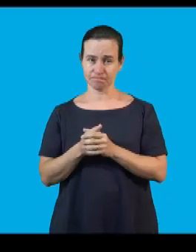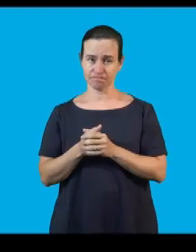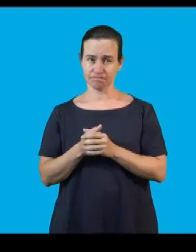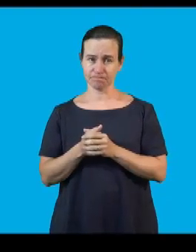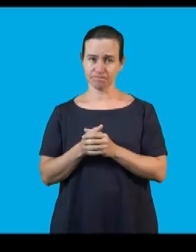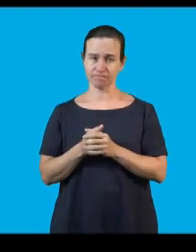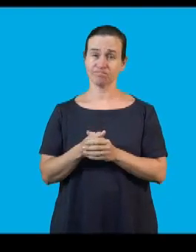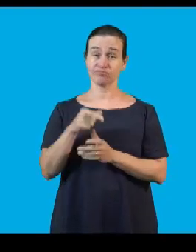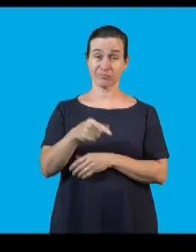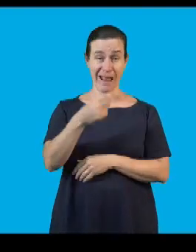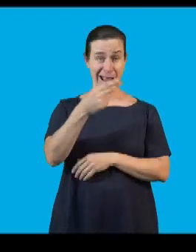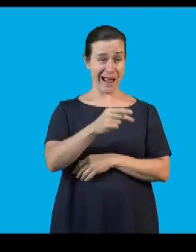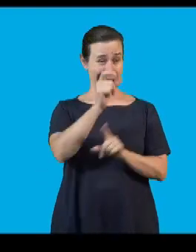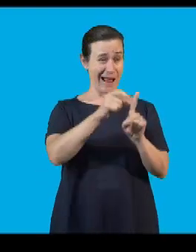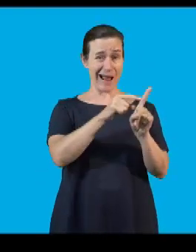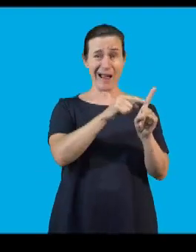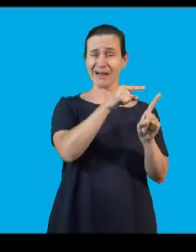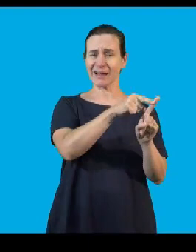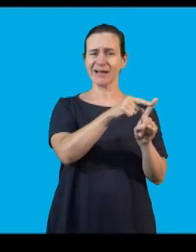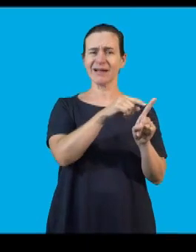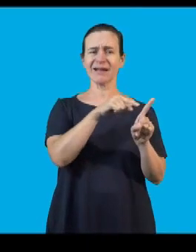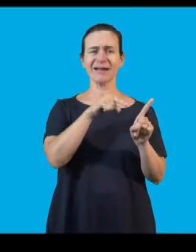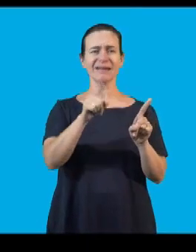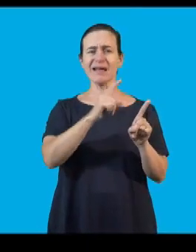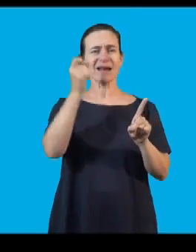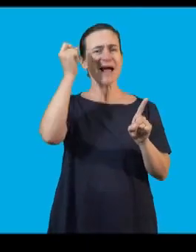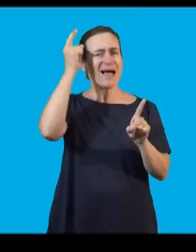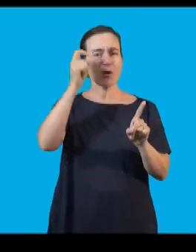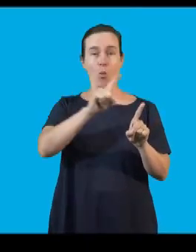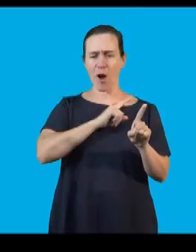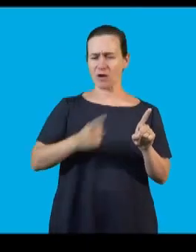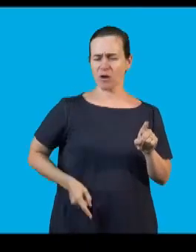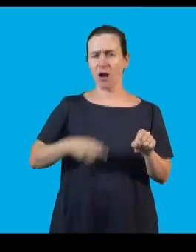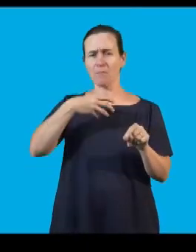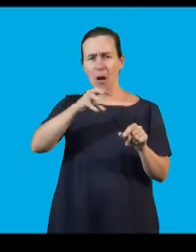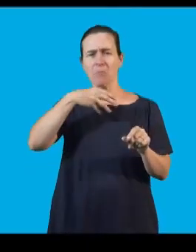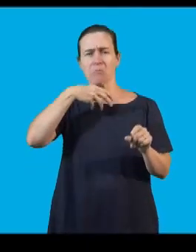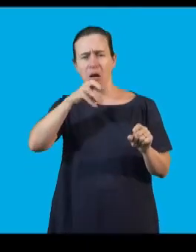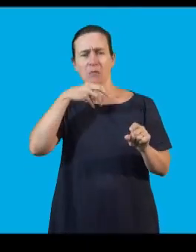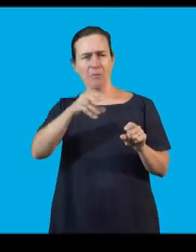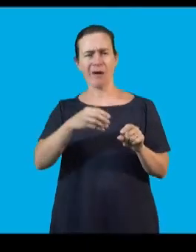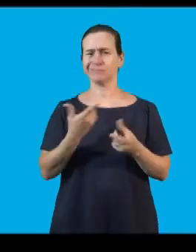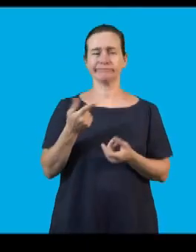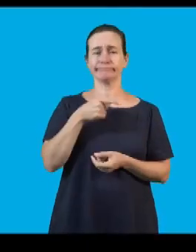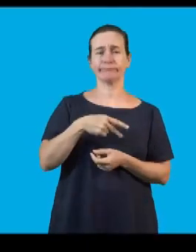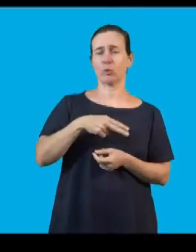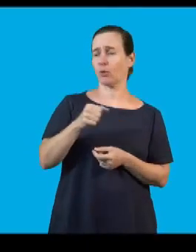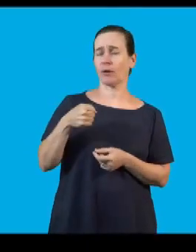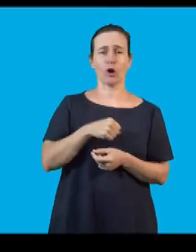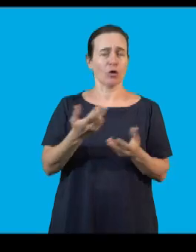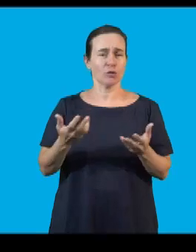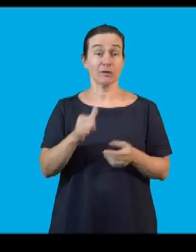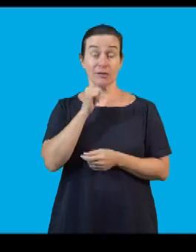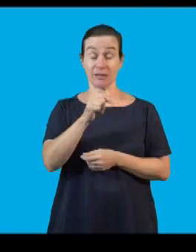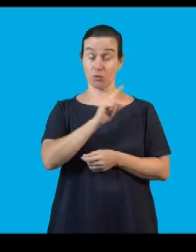actually see that Hager doesn't interpret why the dog is barking, all right? Hager seems to miss the point